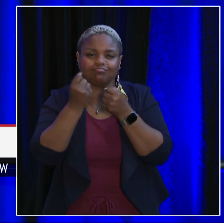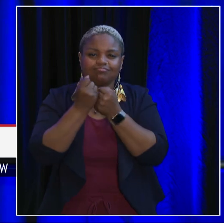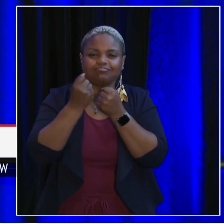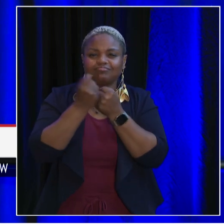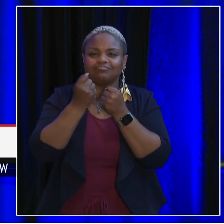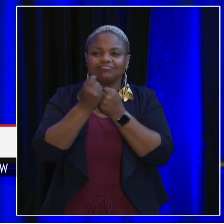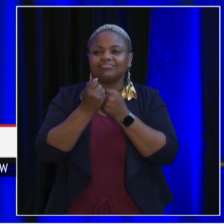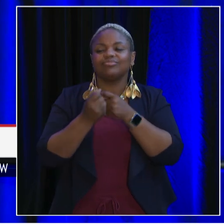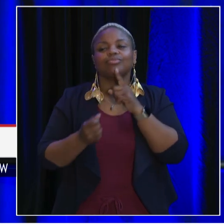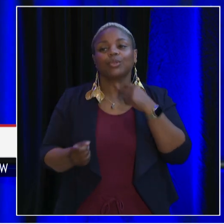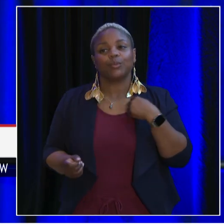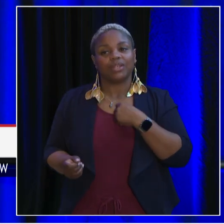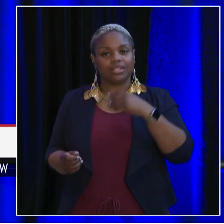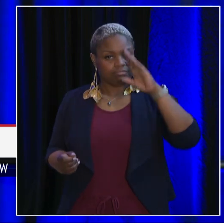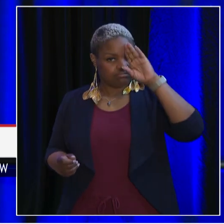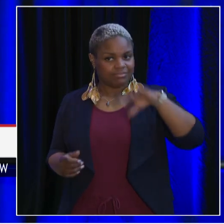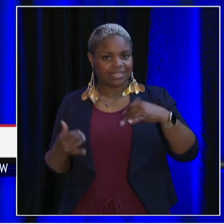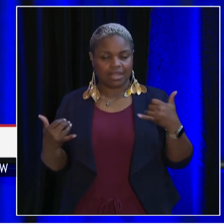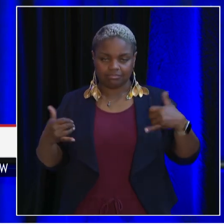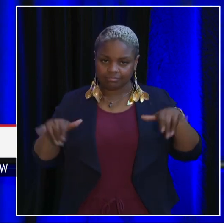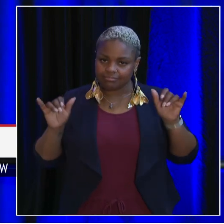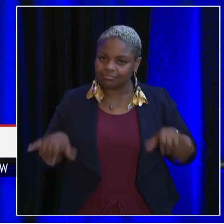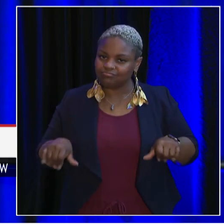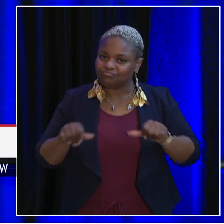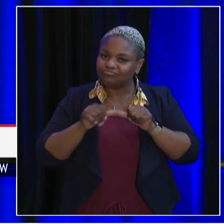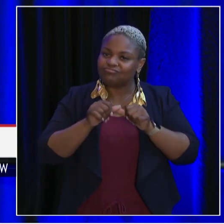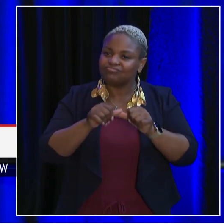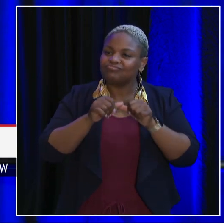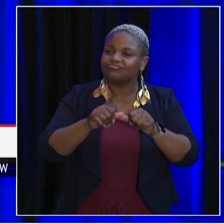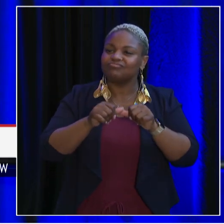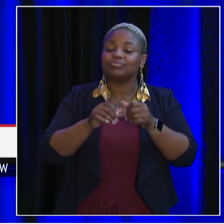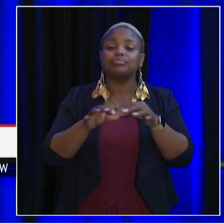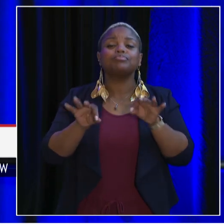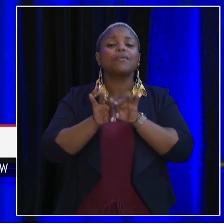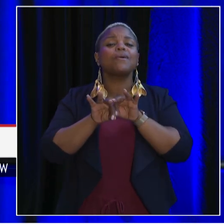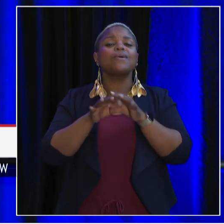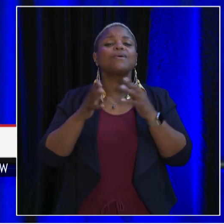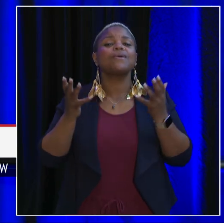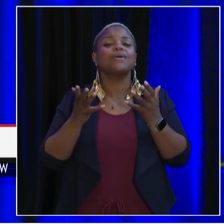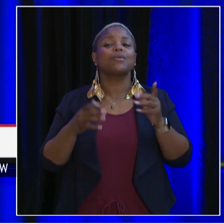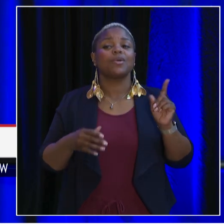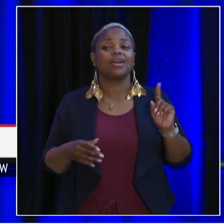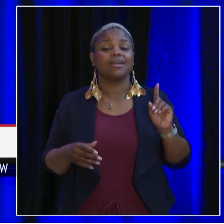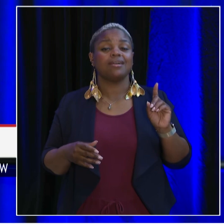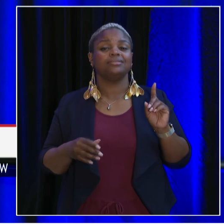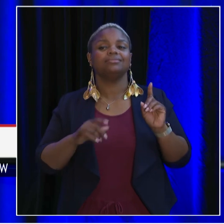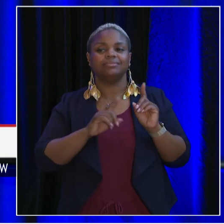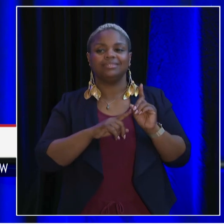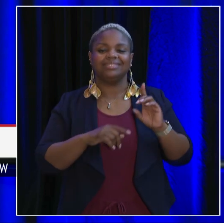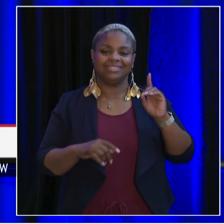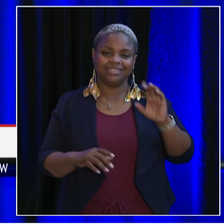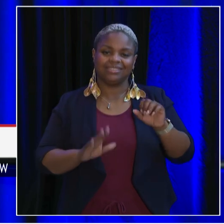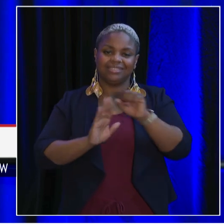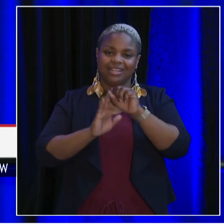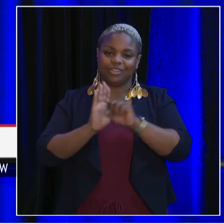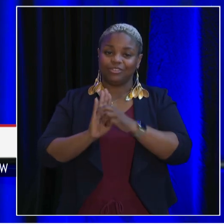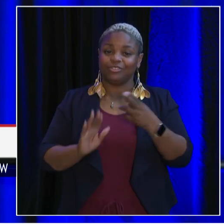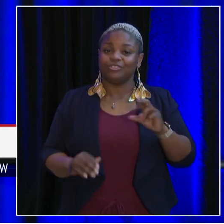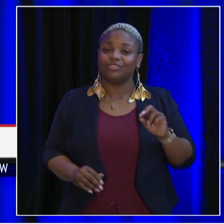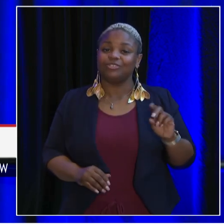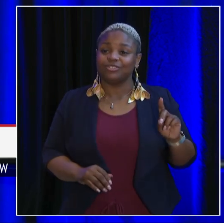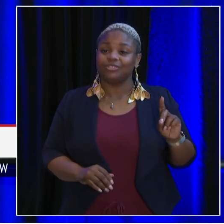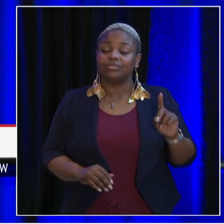is critical. It's critical for our nation's democracy. It's critical for our community, and it's critical for